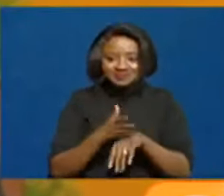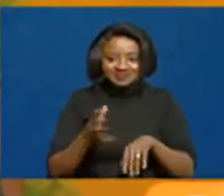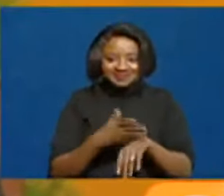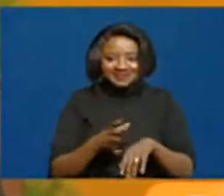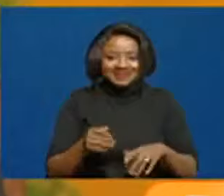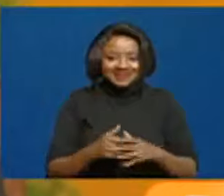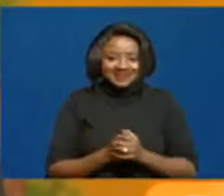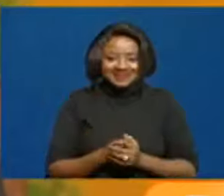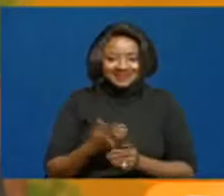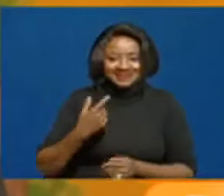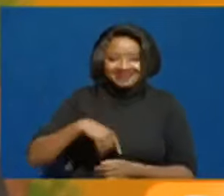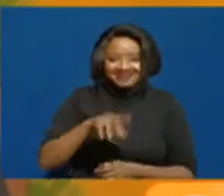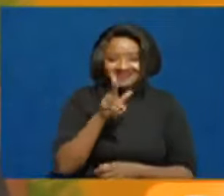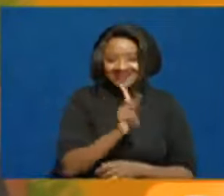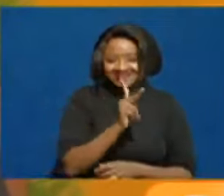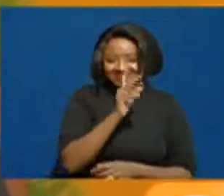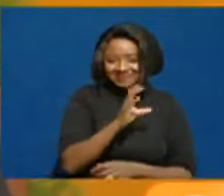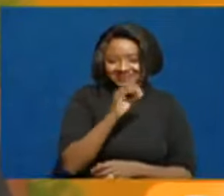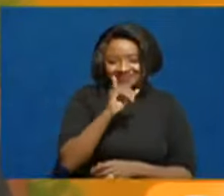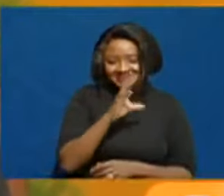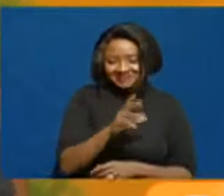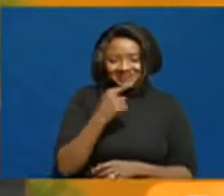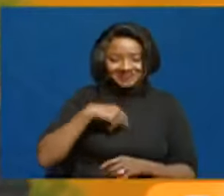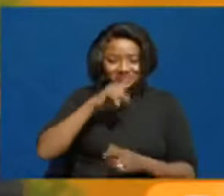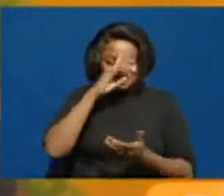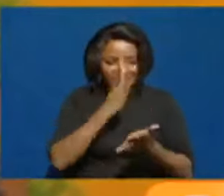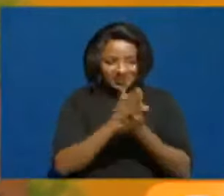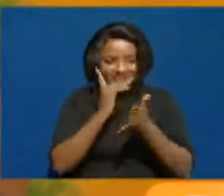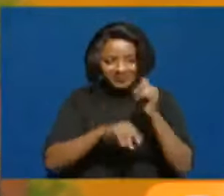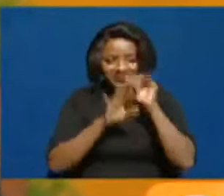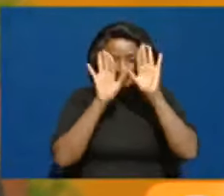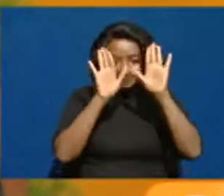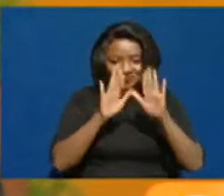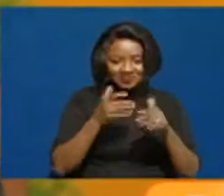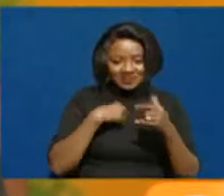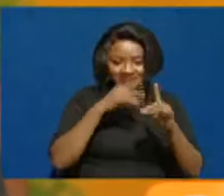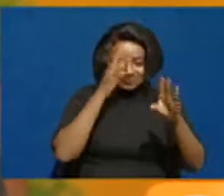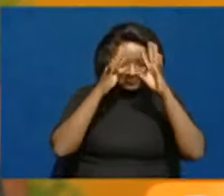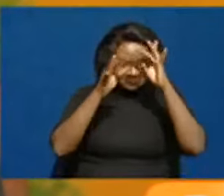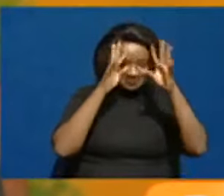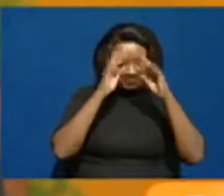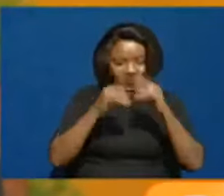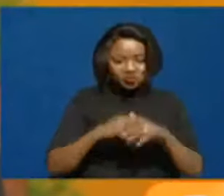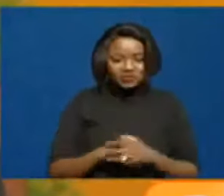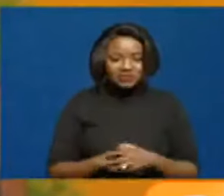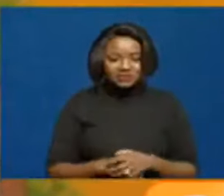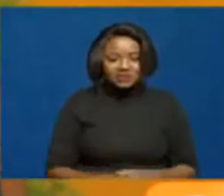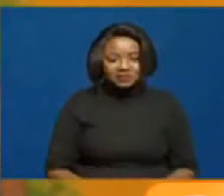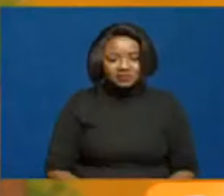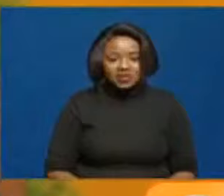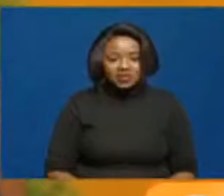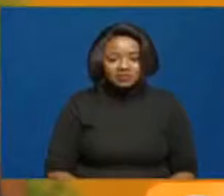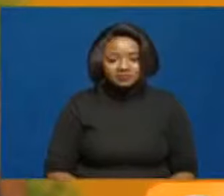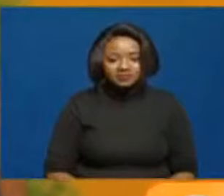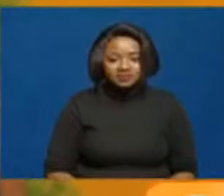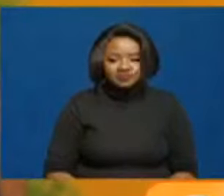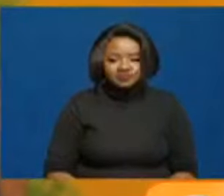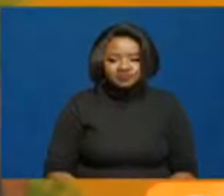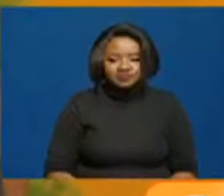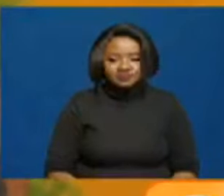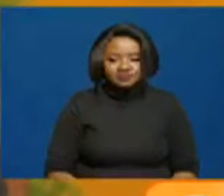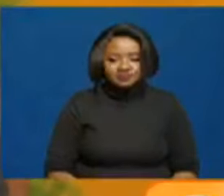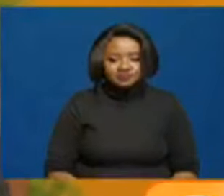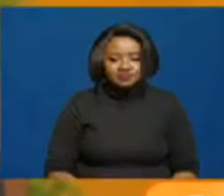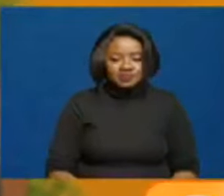strongly believe that innovation comes before policy. So Blessing and other enterprises in Uasin Gishu and in